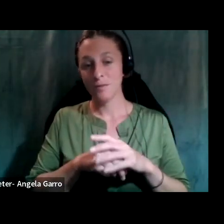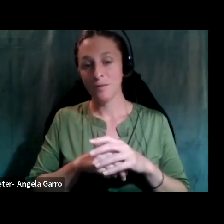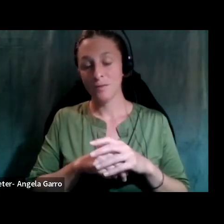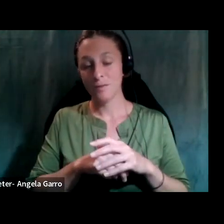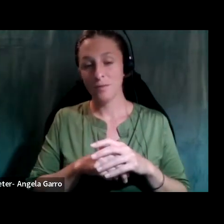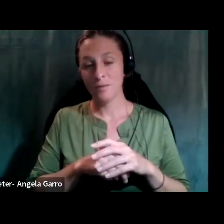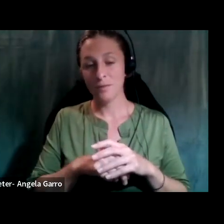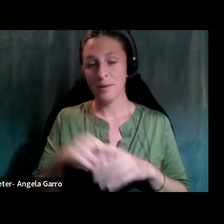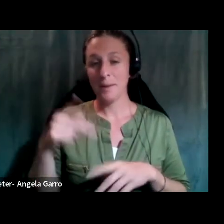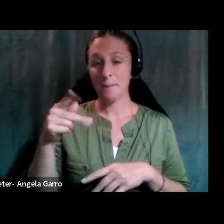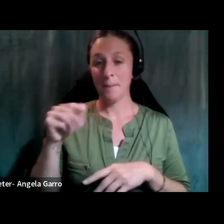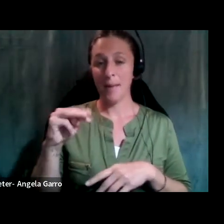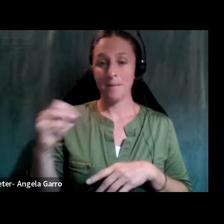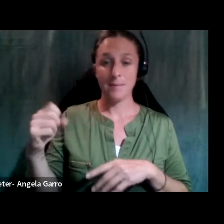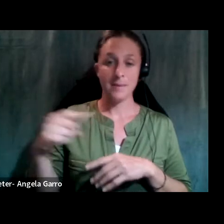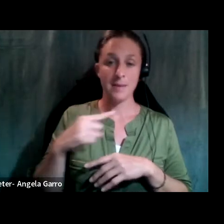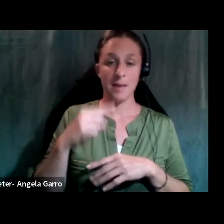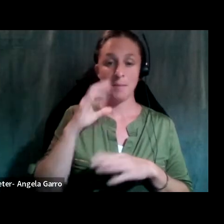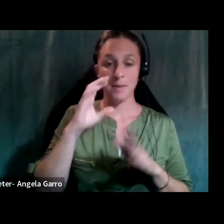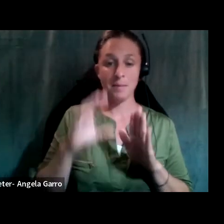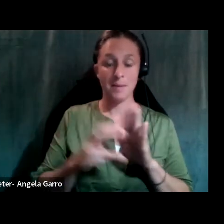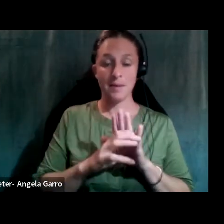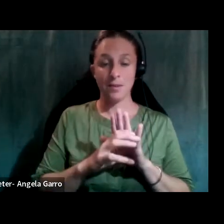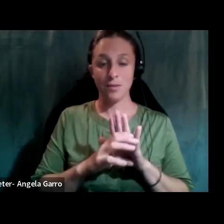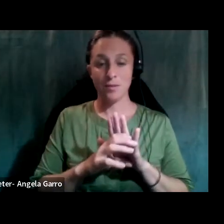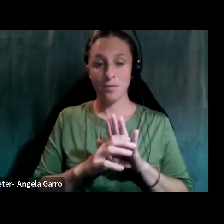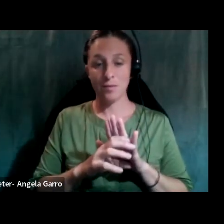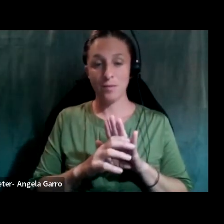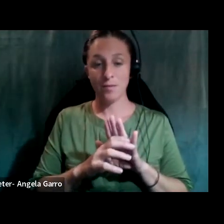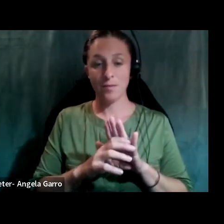Pam sent me the pictures, lest you guys think I'm